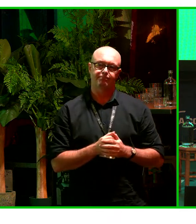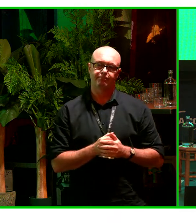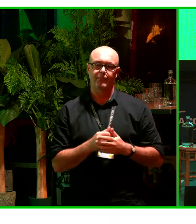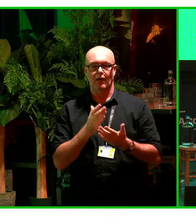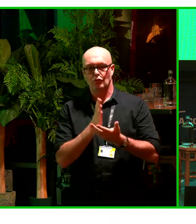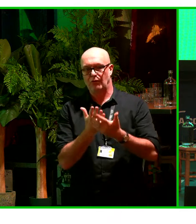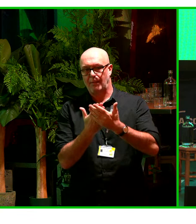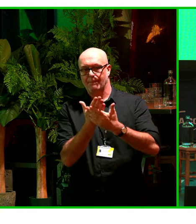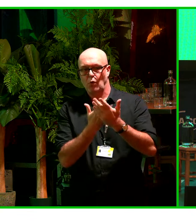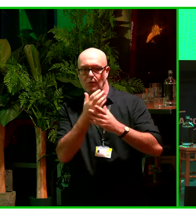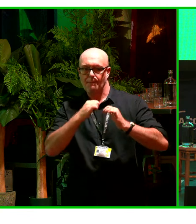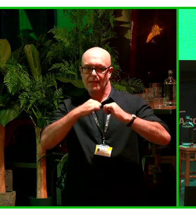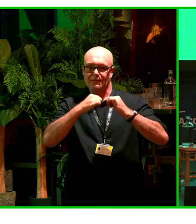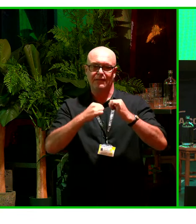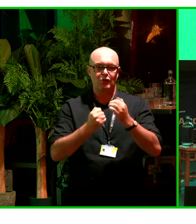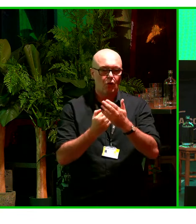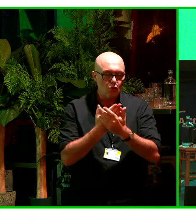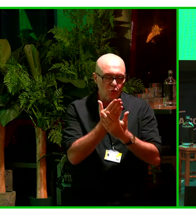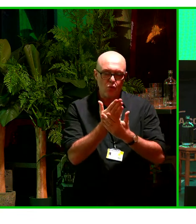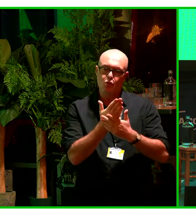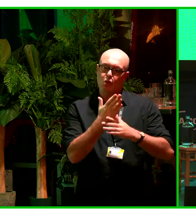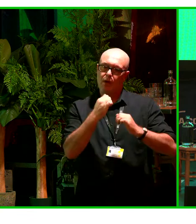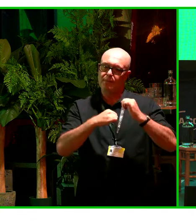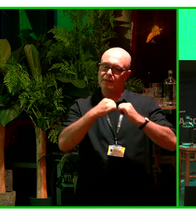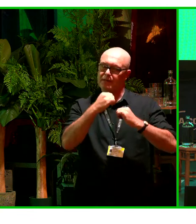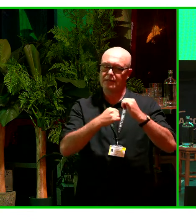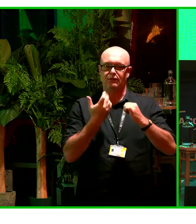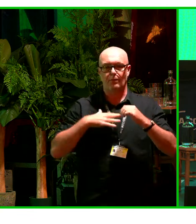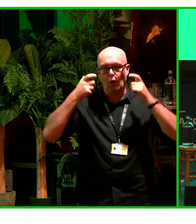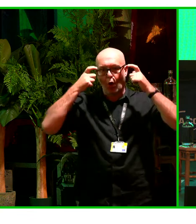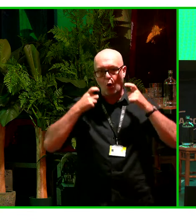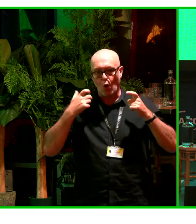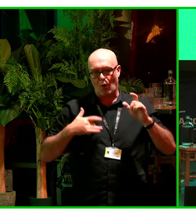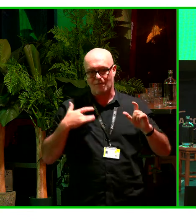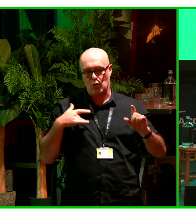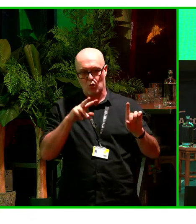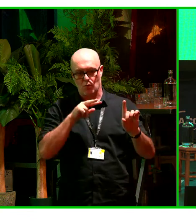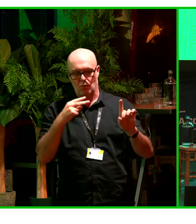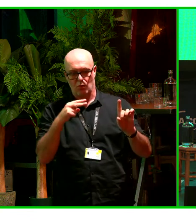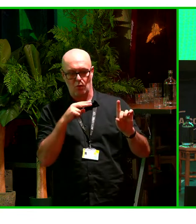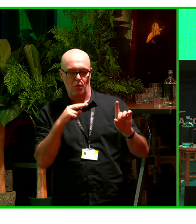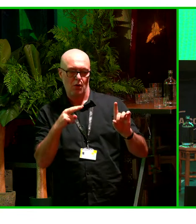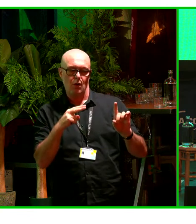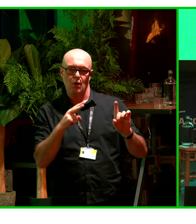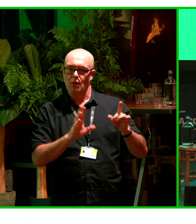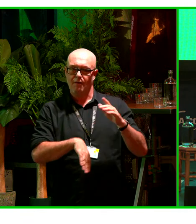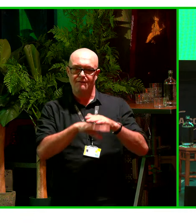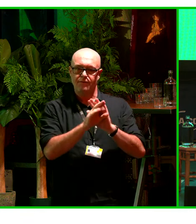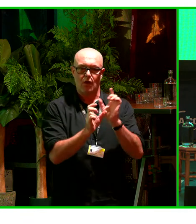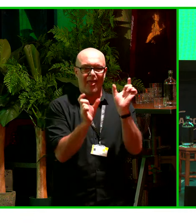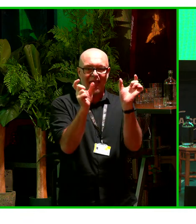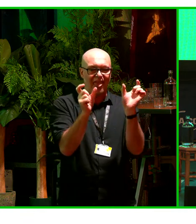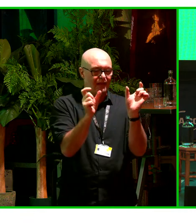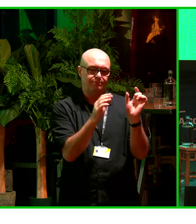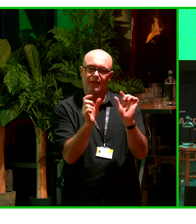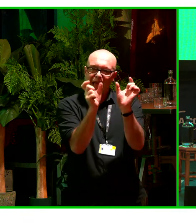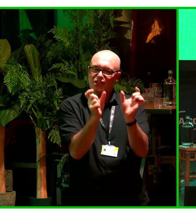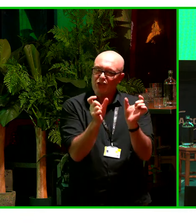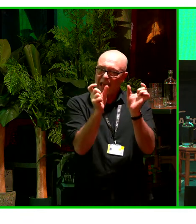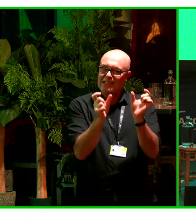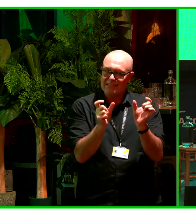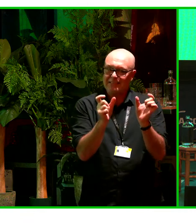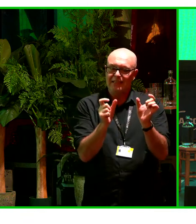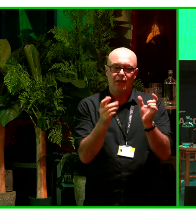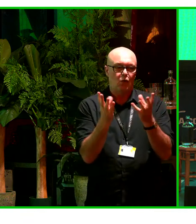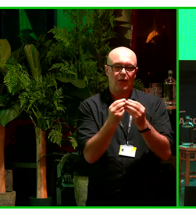modern buildings and new buildings, from a legislative point of view, are highly insulated, and efficient systems are being put